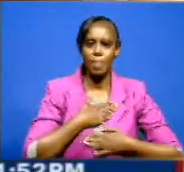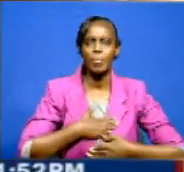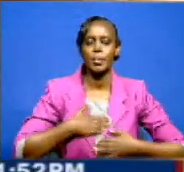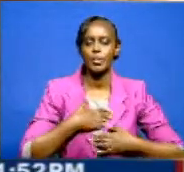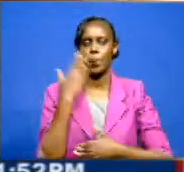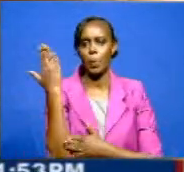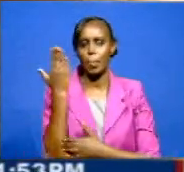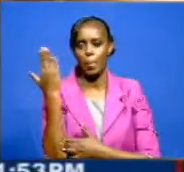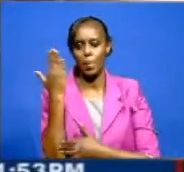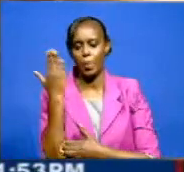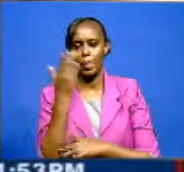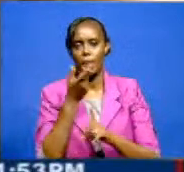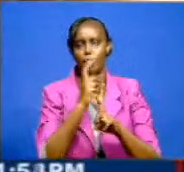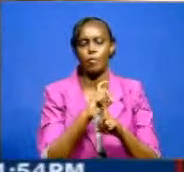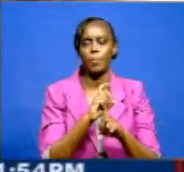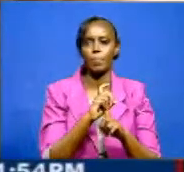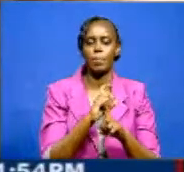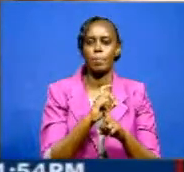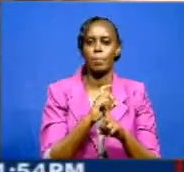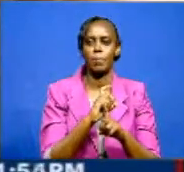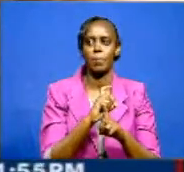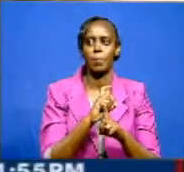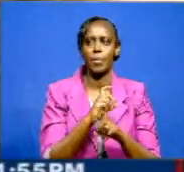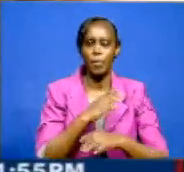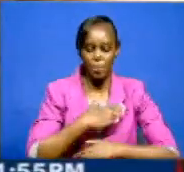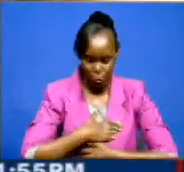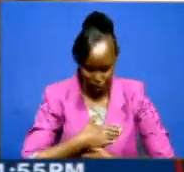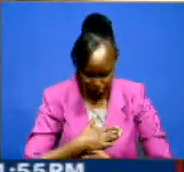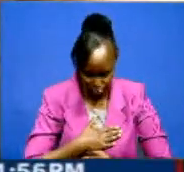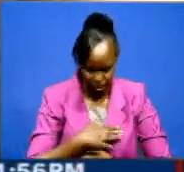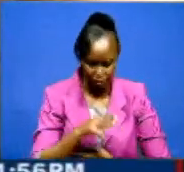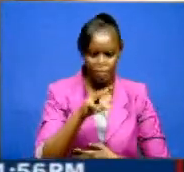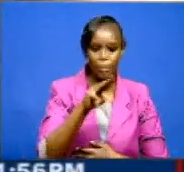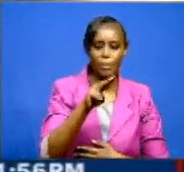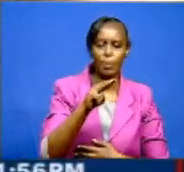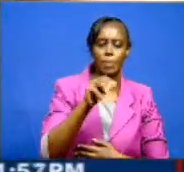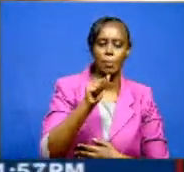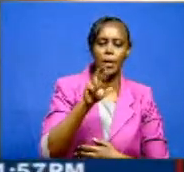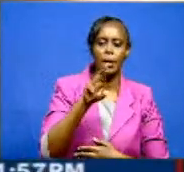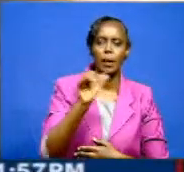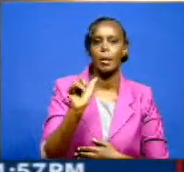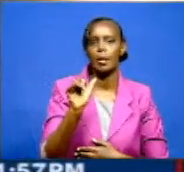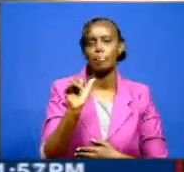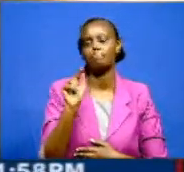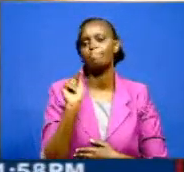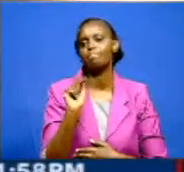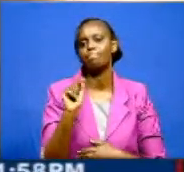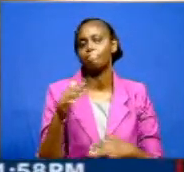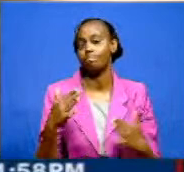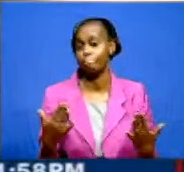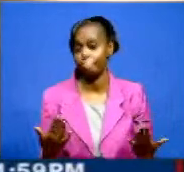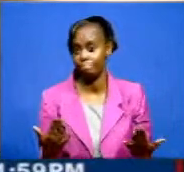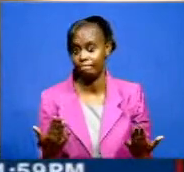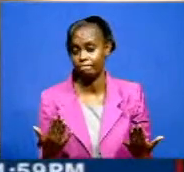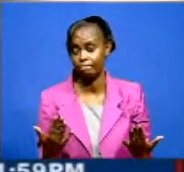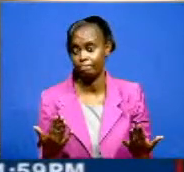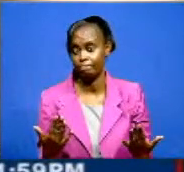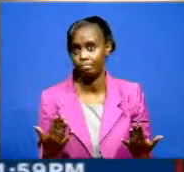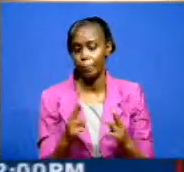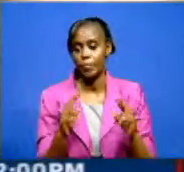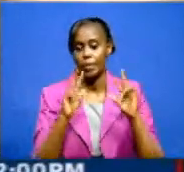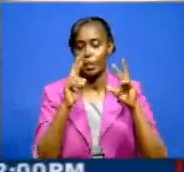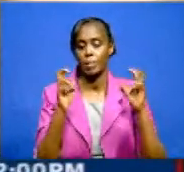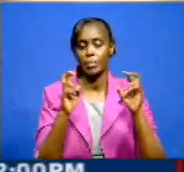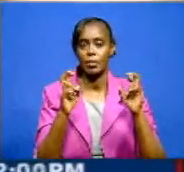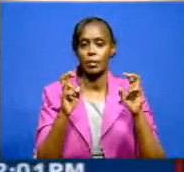that is being sought by Senator Mary, because it raises very critical